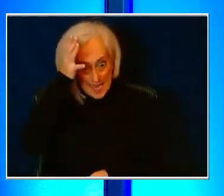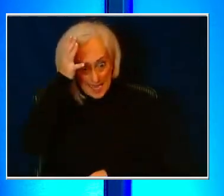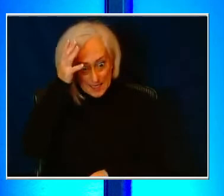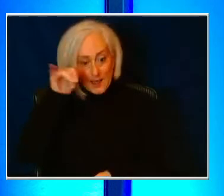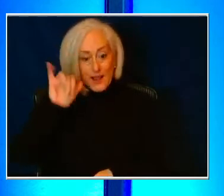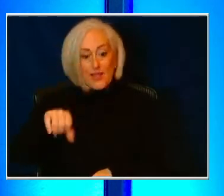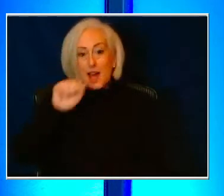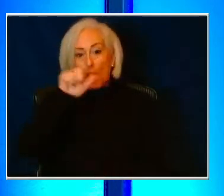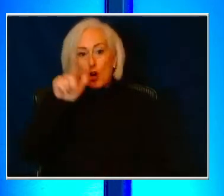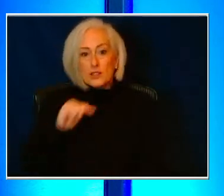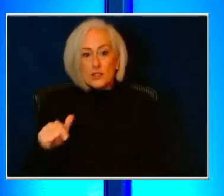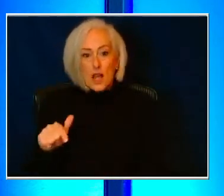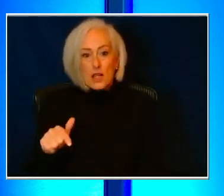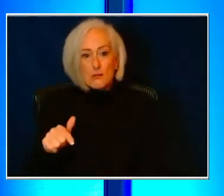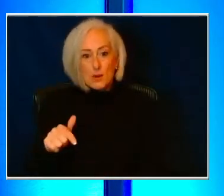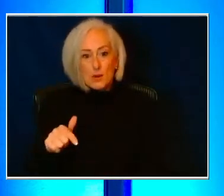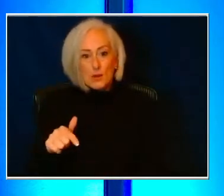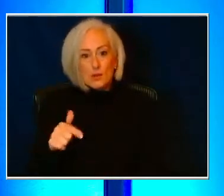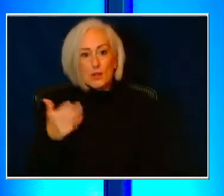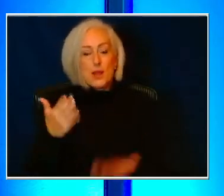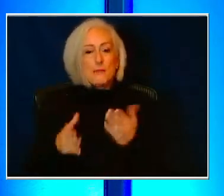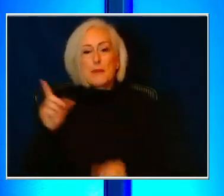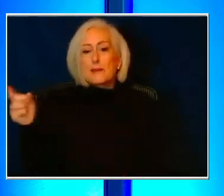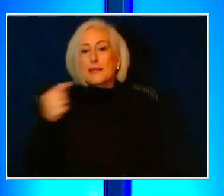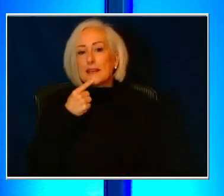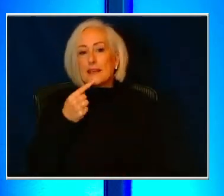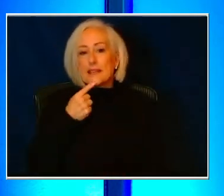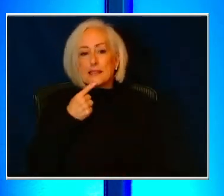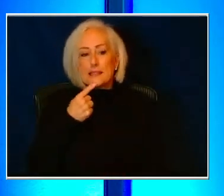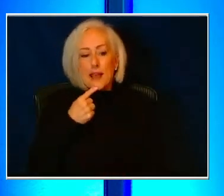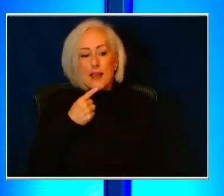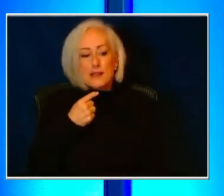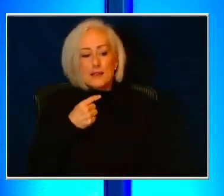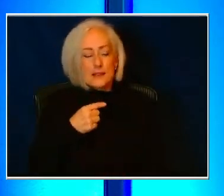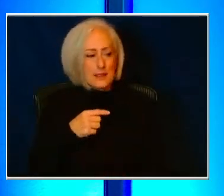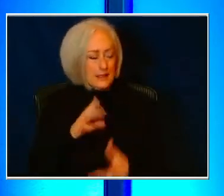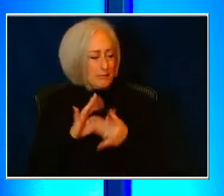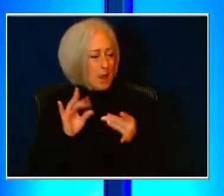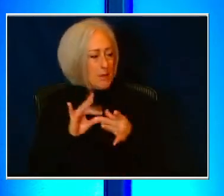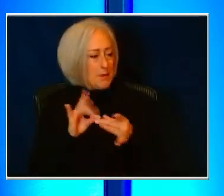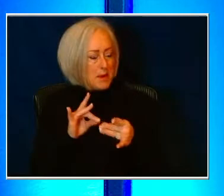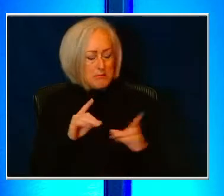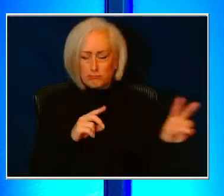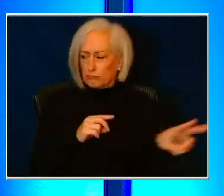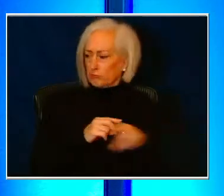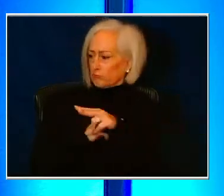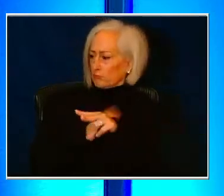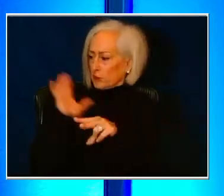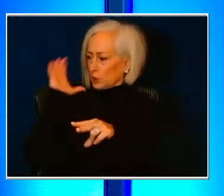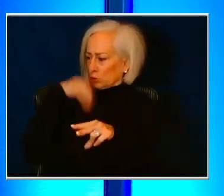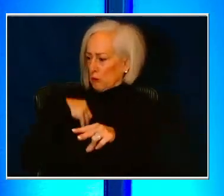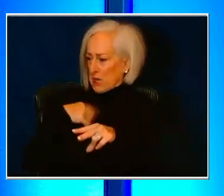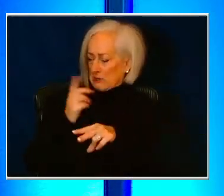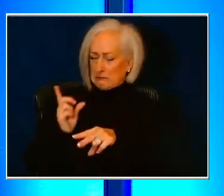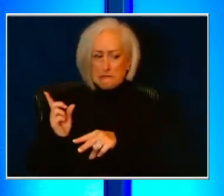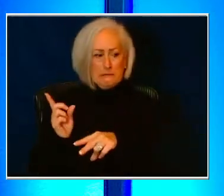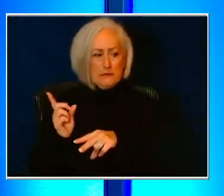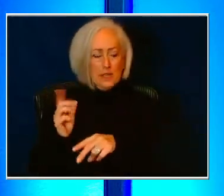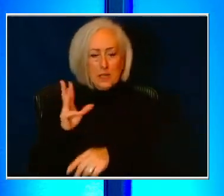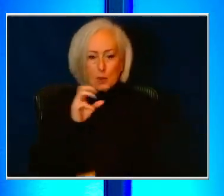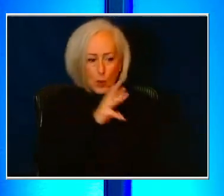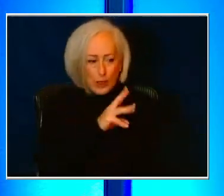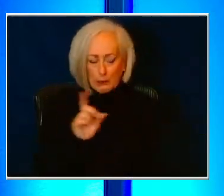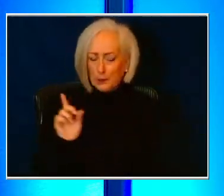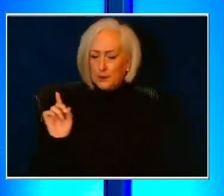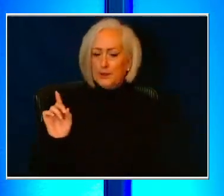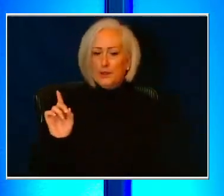say things that other people might find strange or weird, or I'm worried that it'll make other people in the room